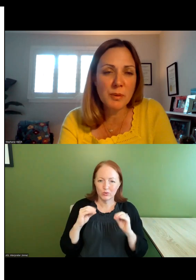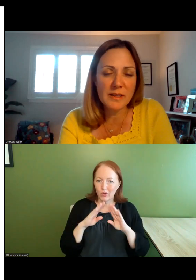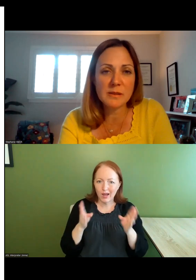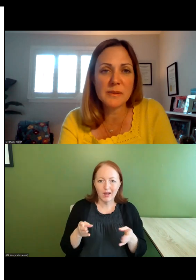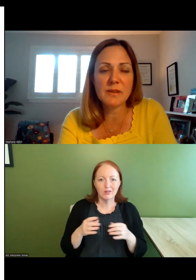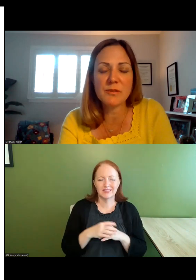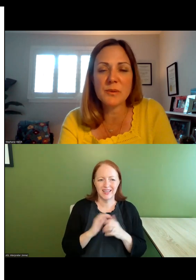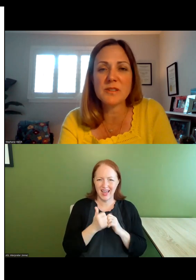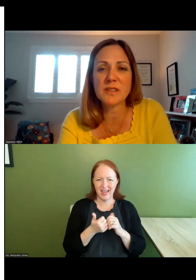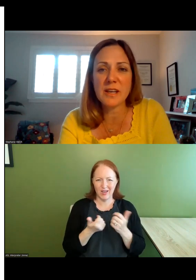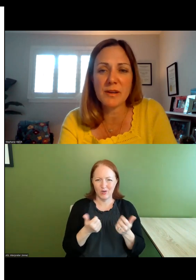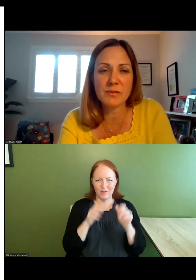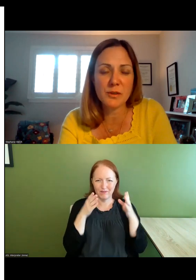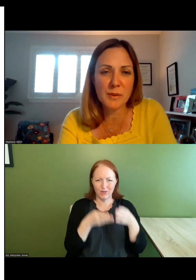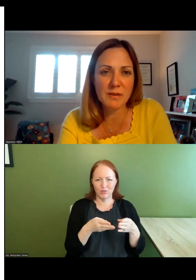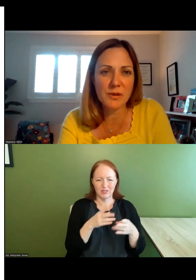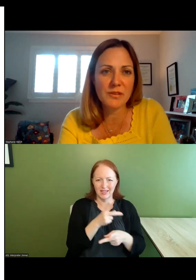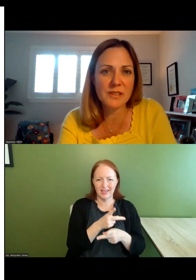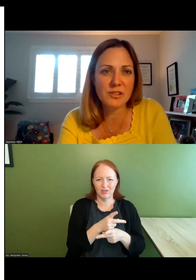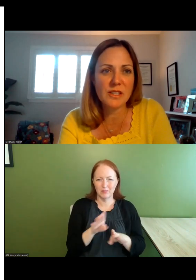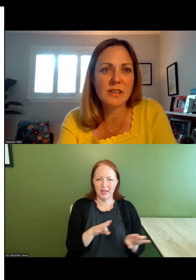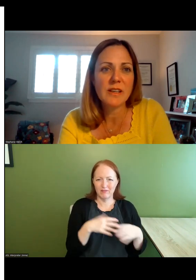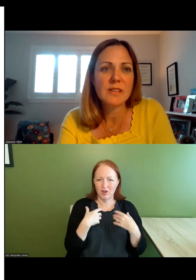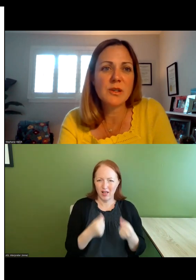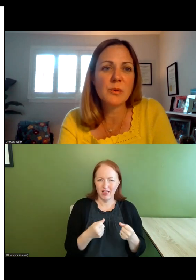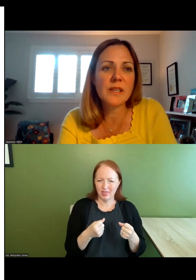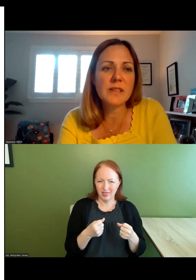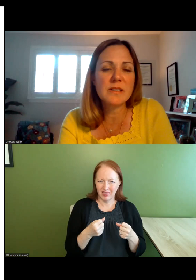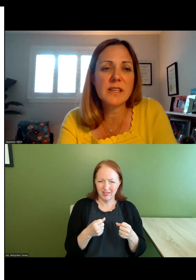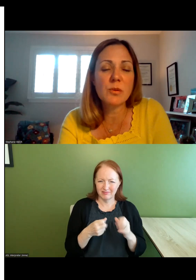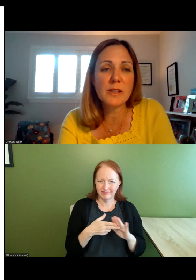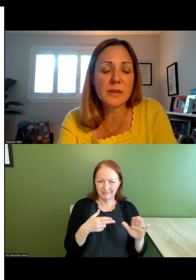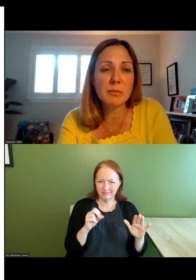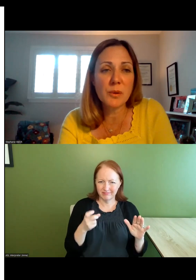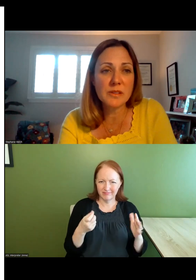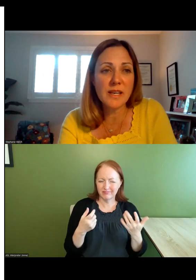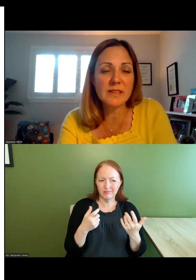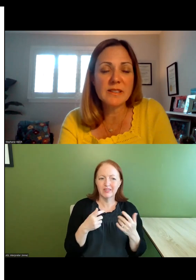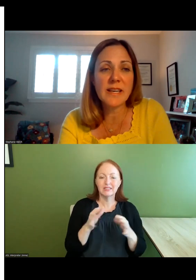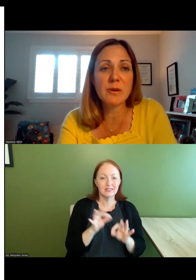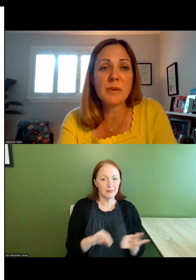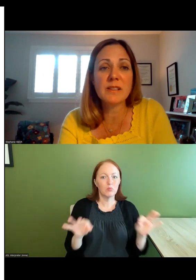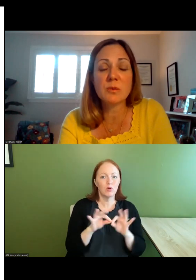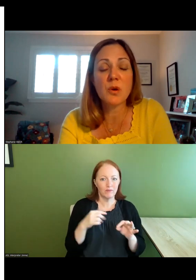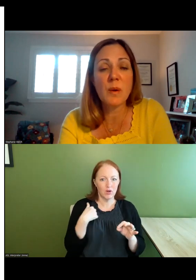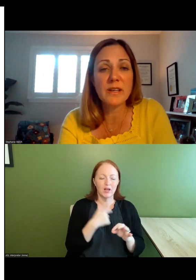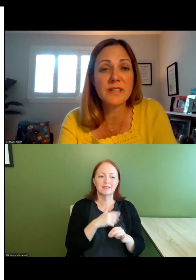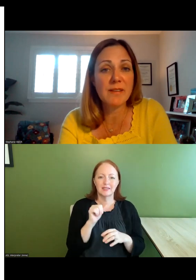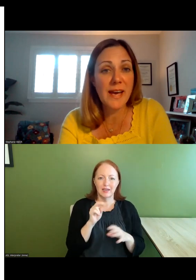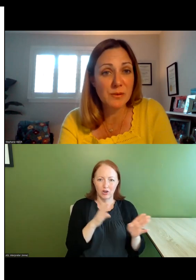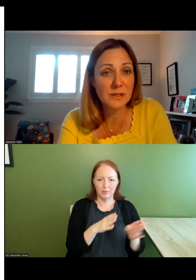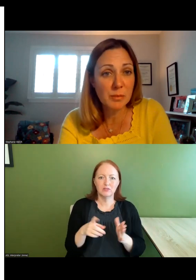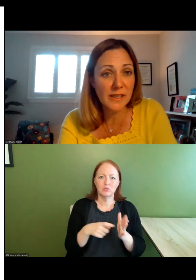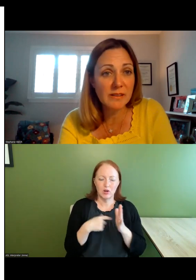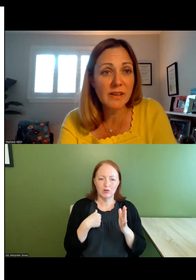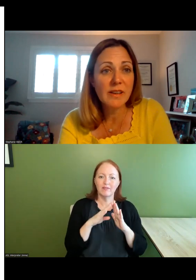could you possibly focus on caring for your behavioral health condition? So it is incredibly important to us. Care plans are required to